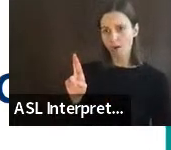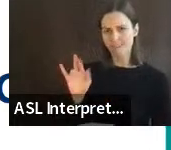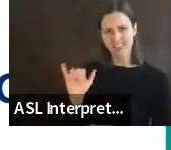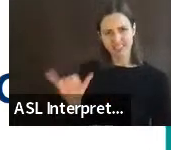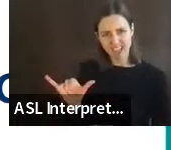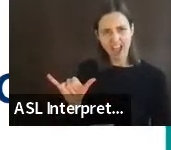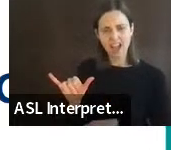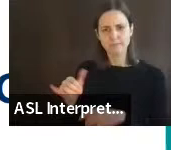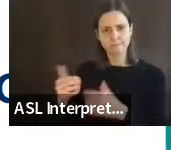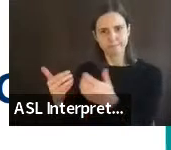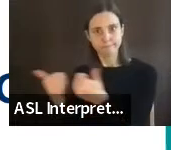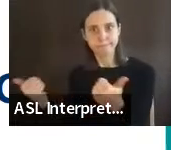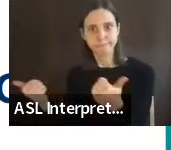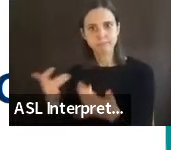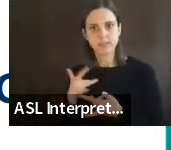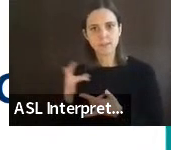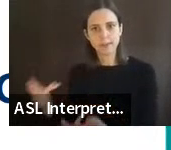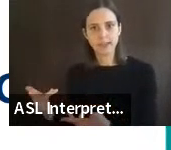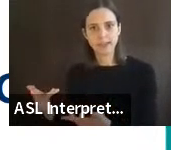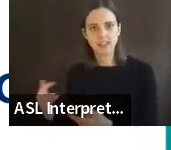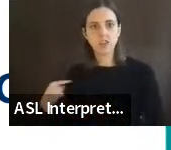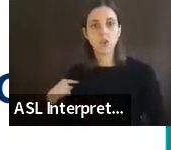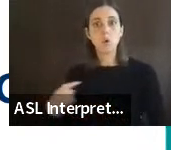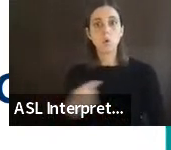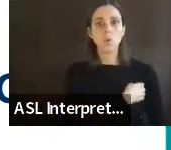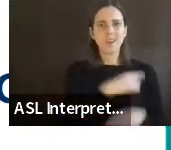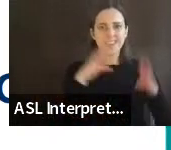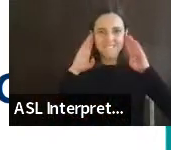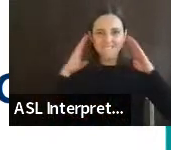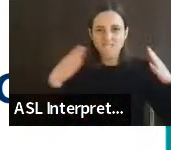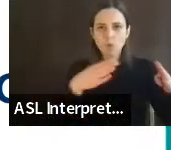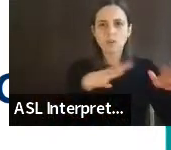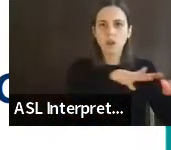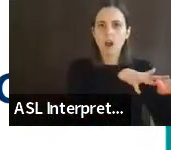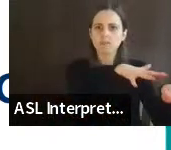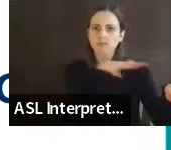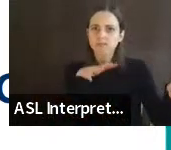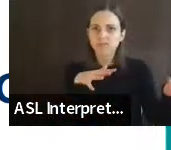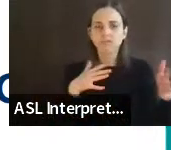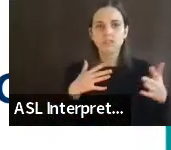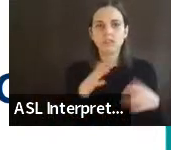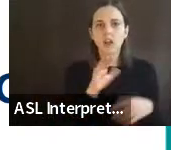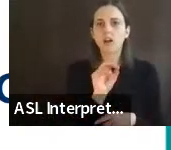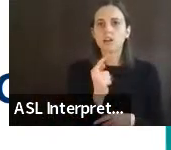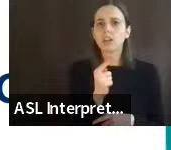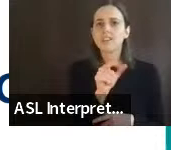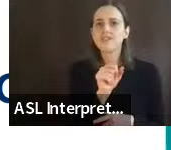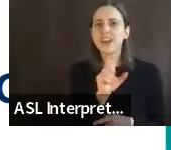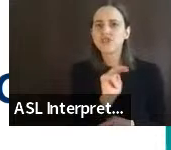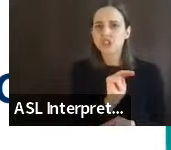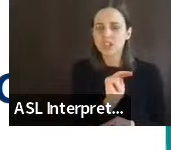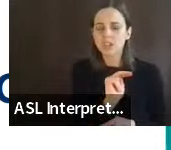congestion and travel time is not an issue. Is that how you see it?